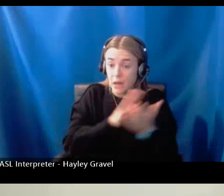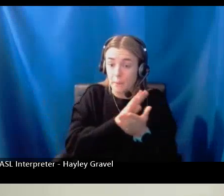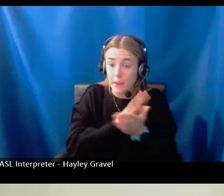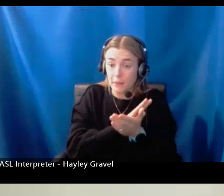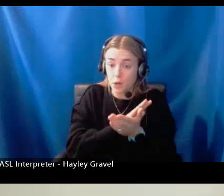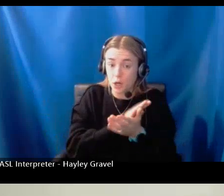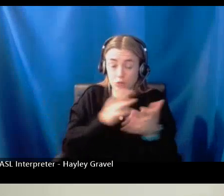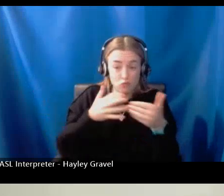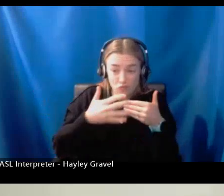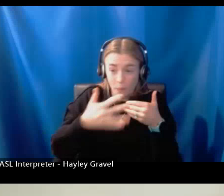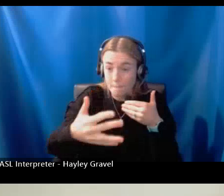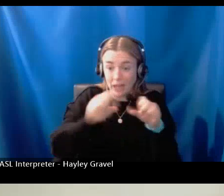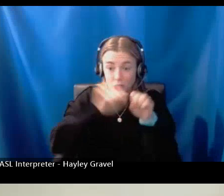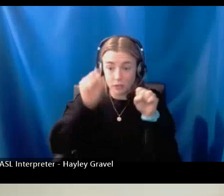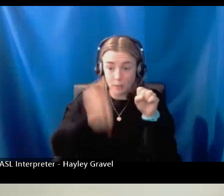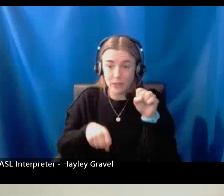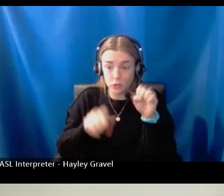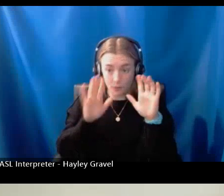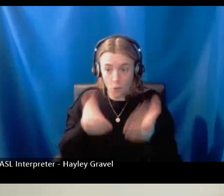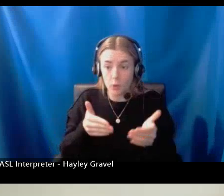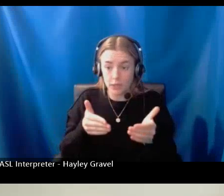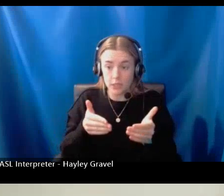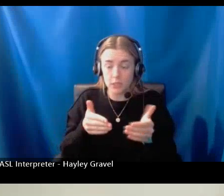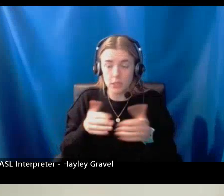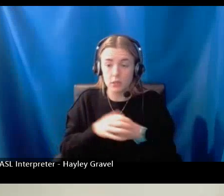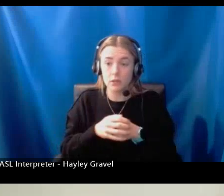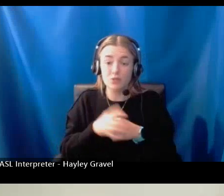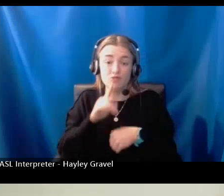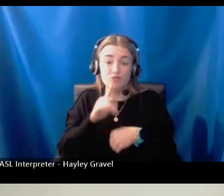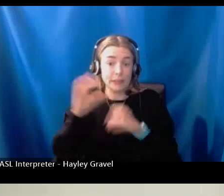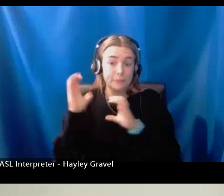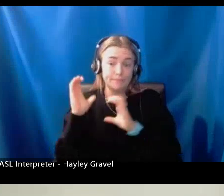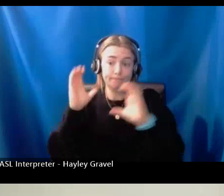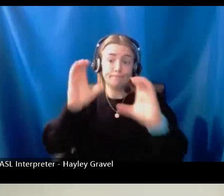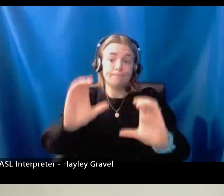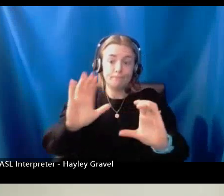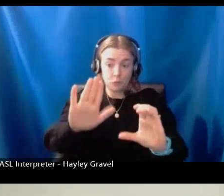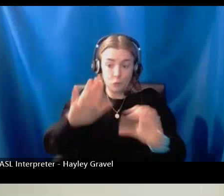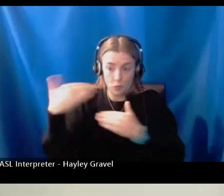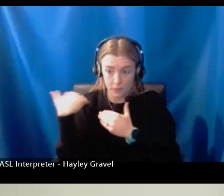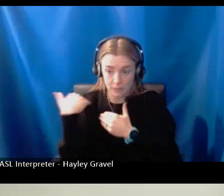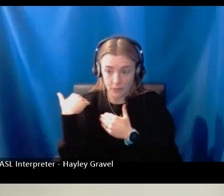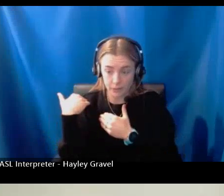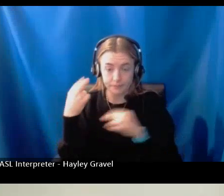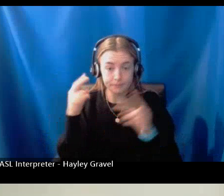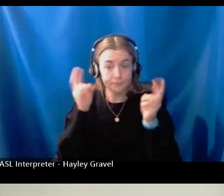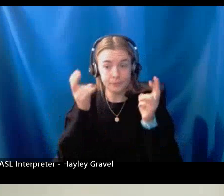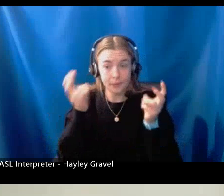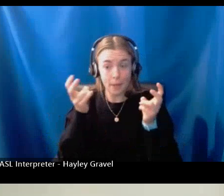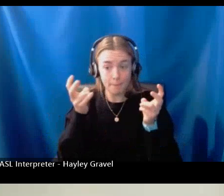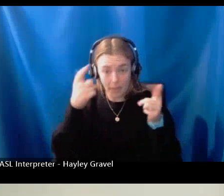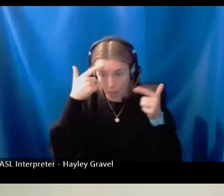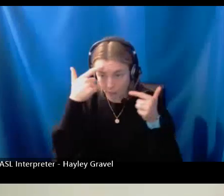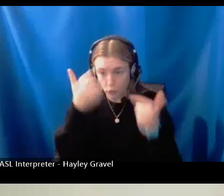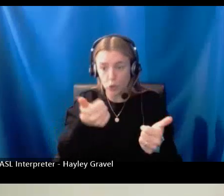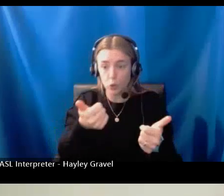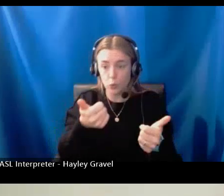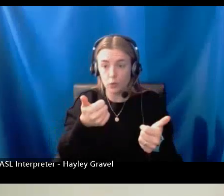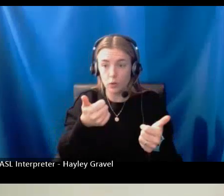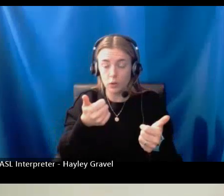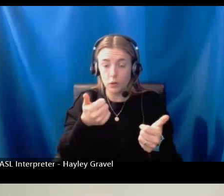And the ball is in your court. The topic is up to you. And it's whatever support you need from